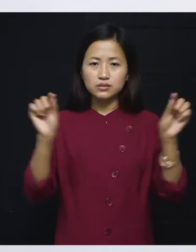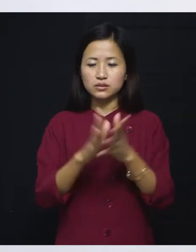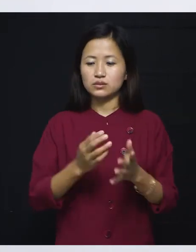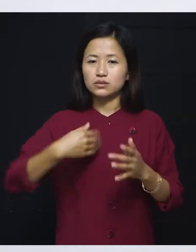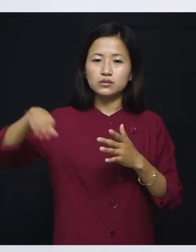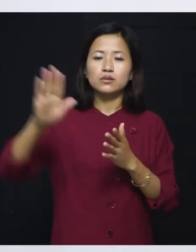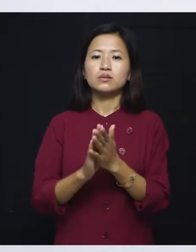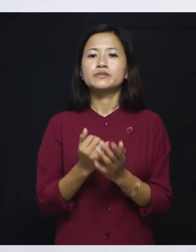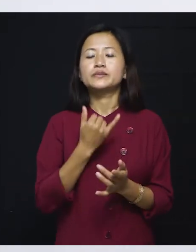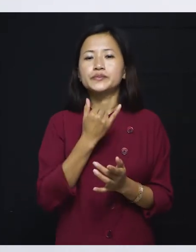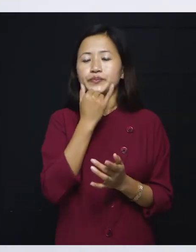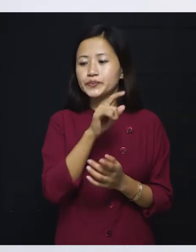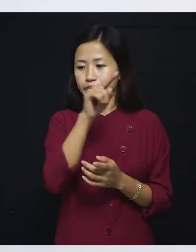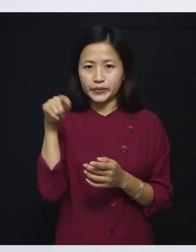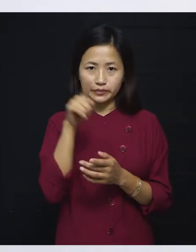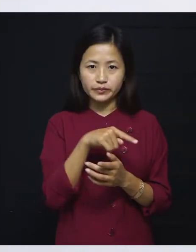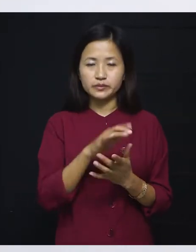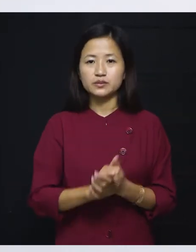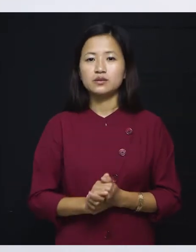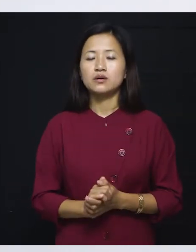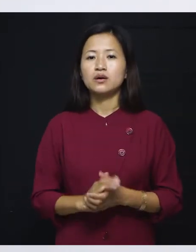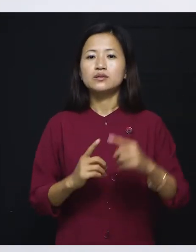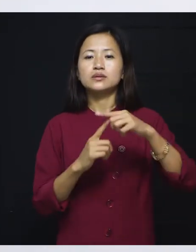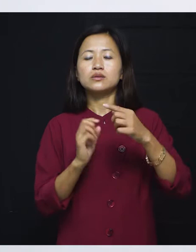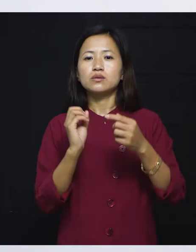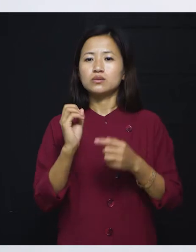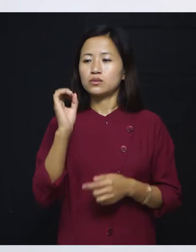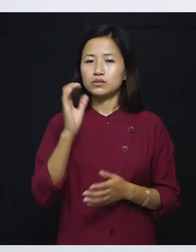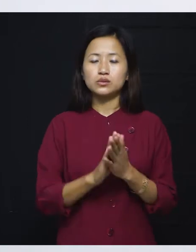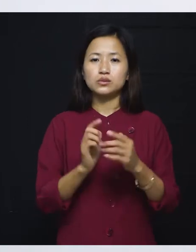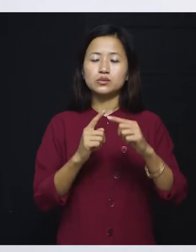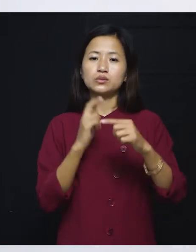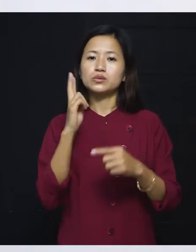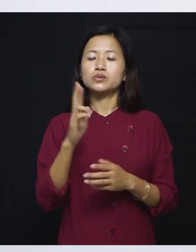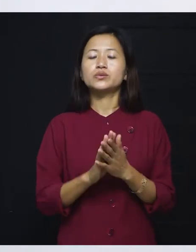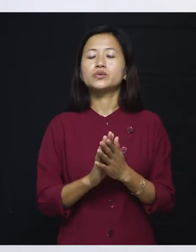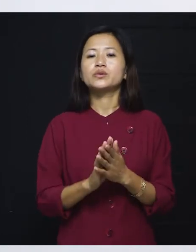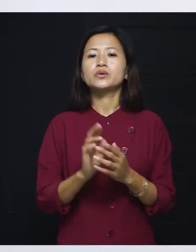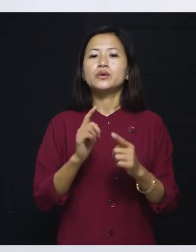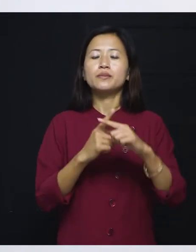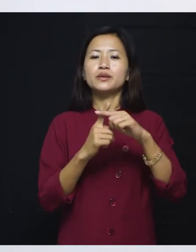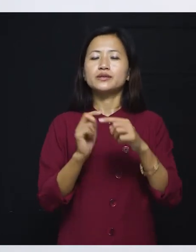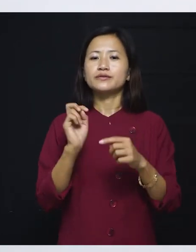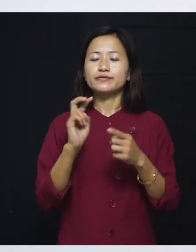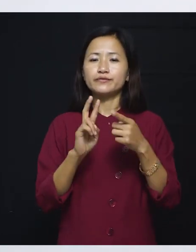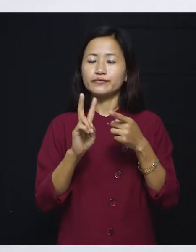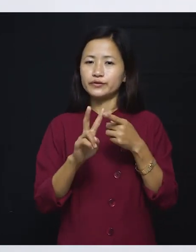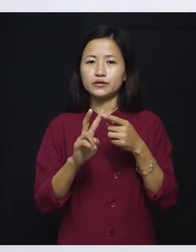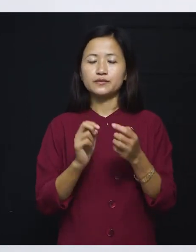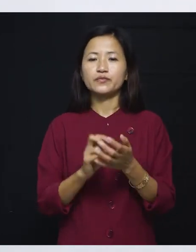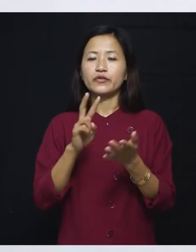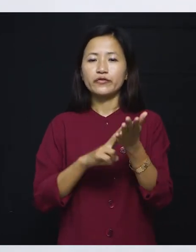we do not change. All verbs with to, okay, to plus verb or verb plus ing are